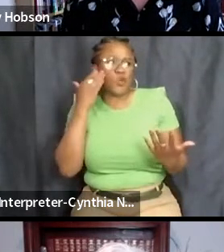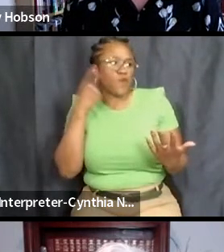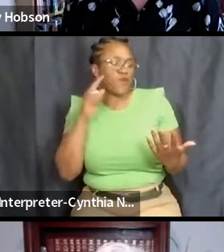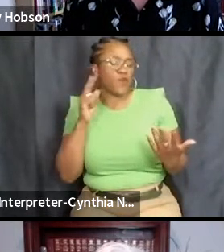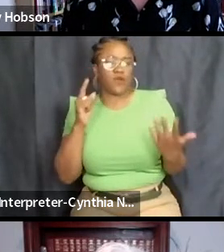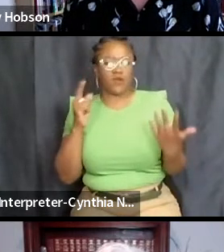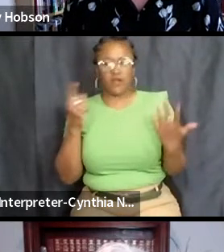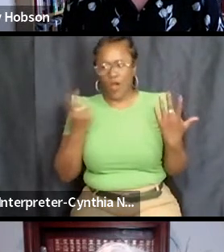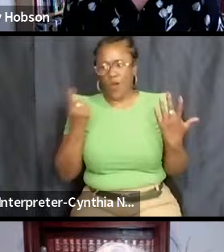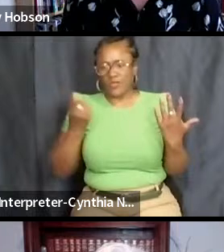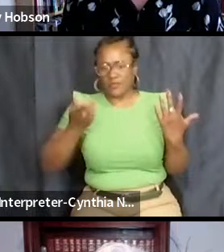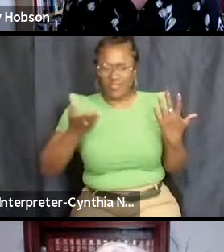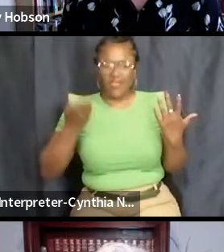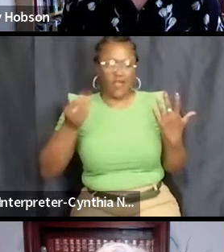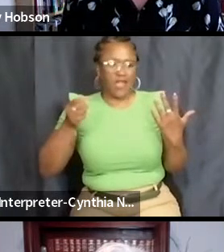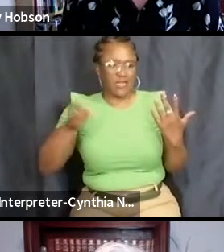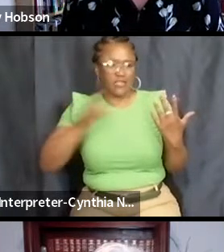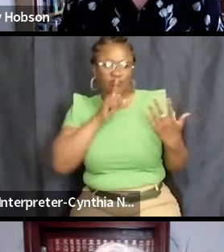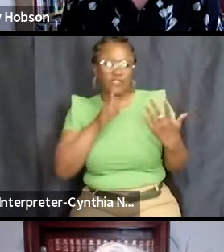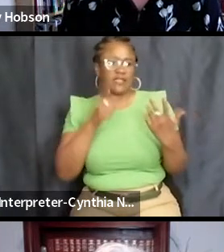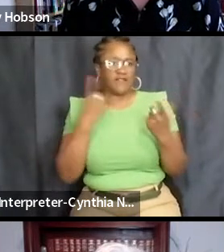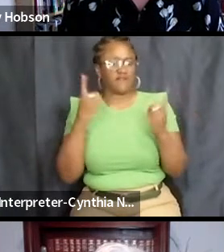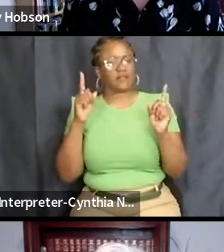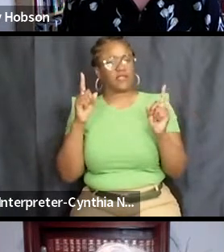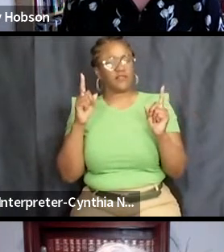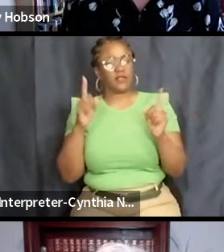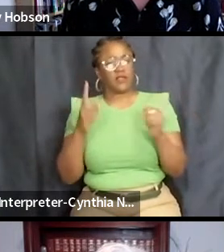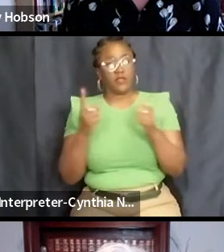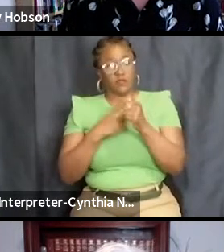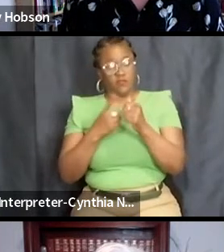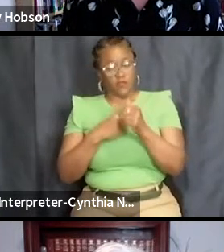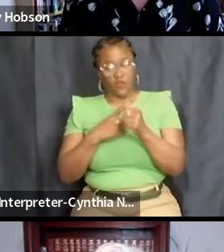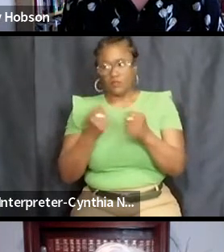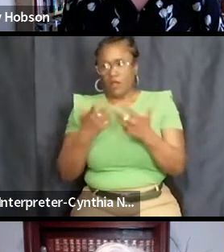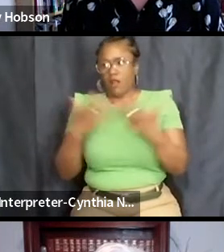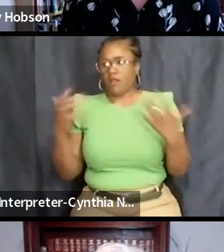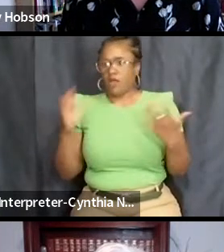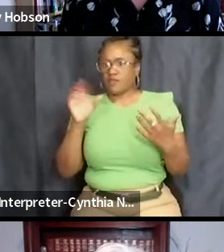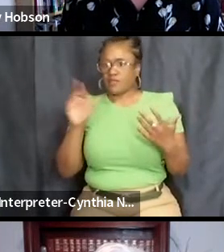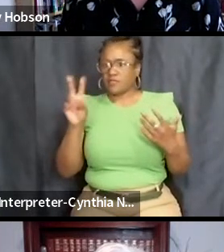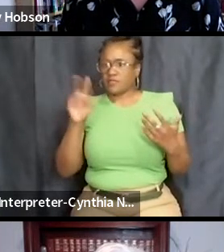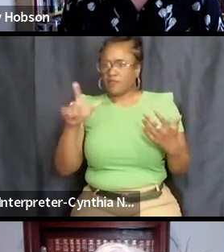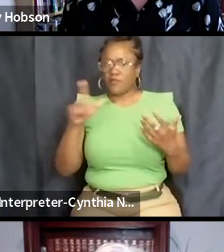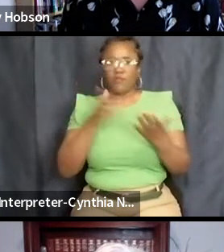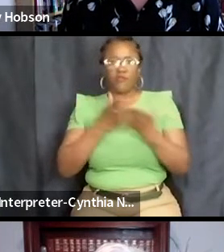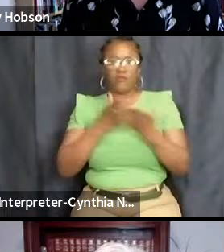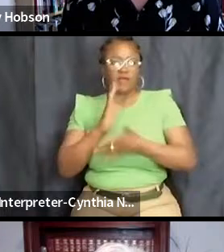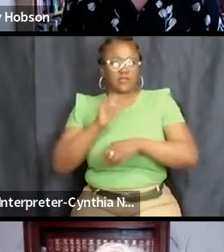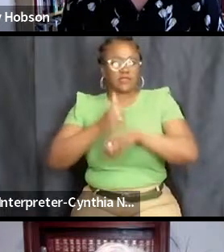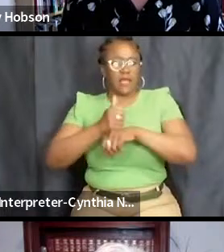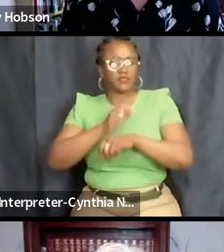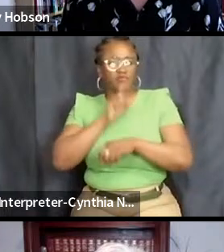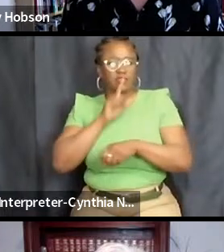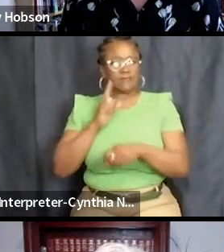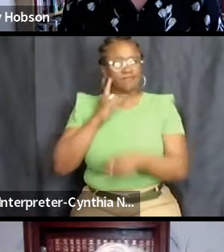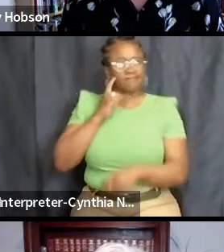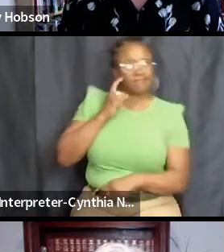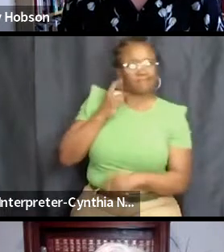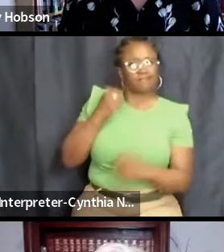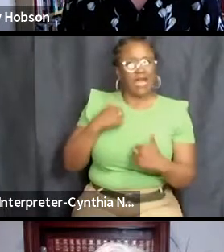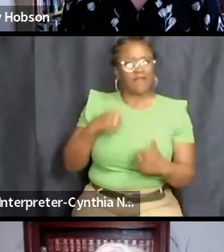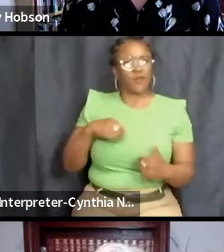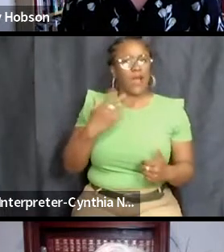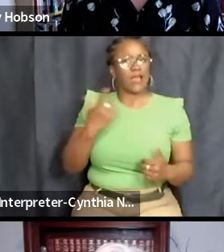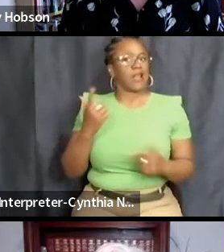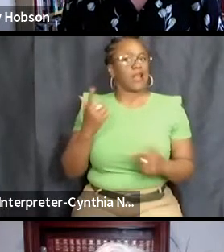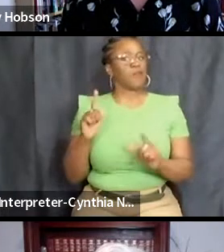was always there, and he was very effective. And at first, a lot of the civil rights establishment were somewhat leery about having a white liberal